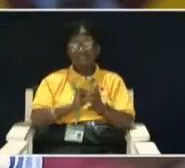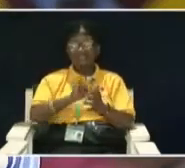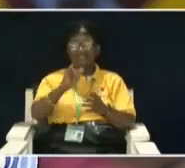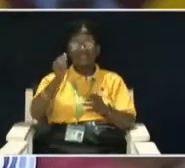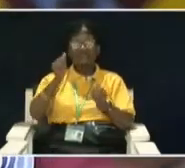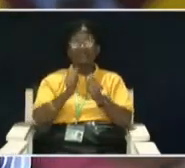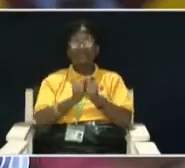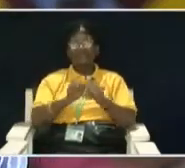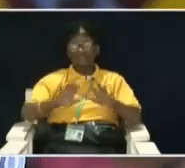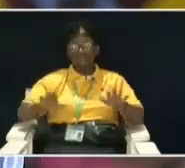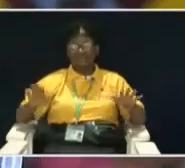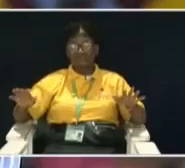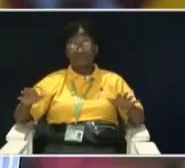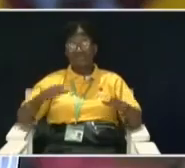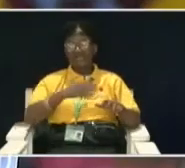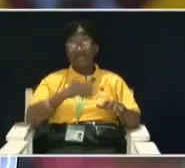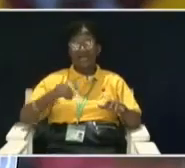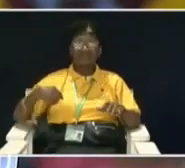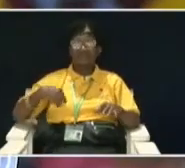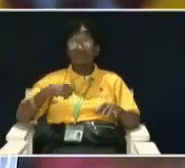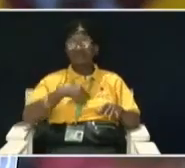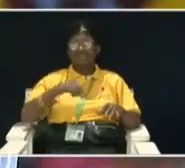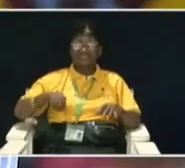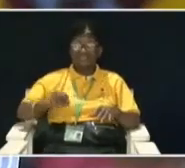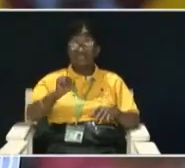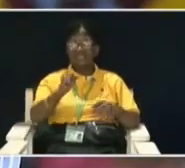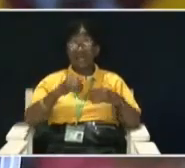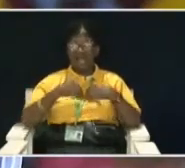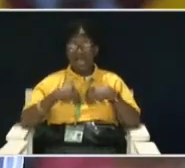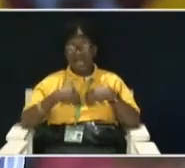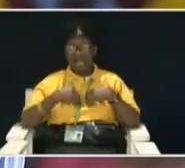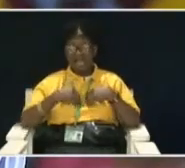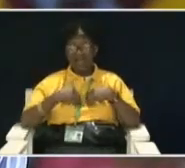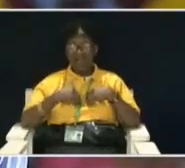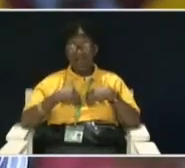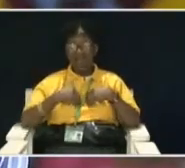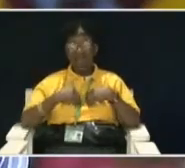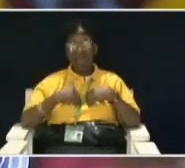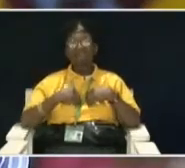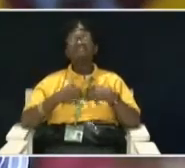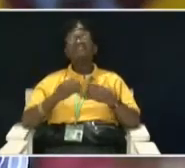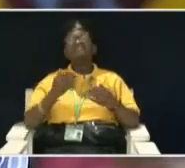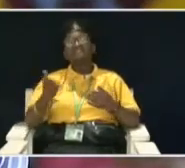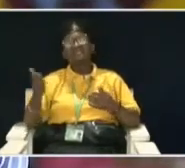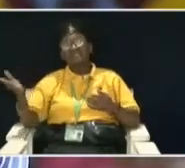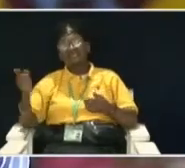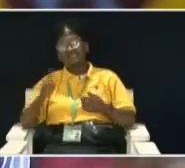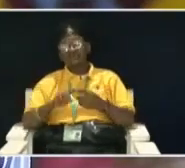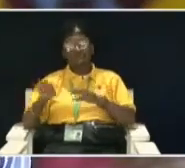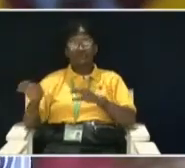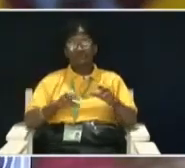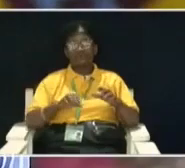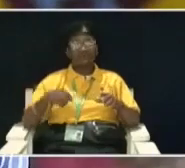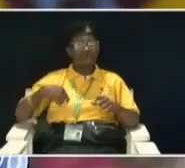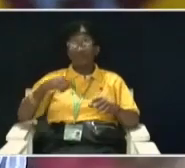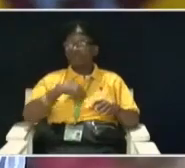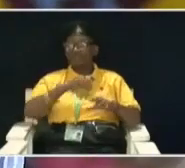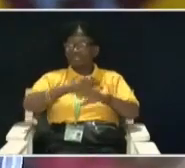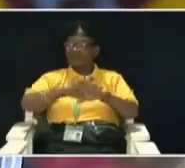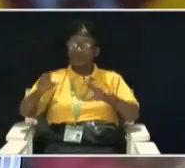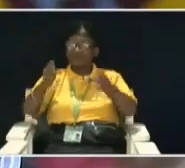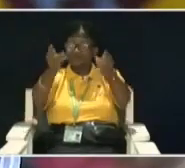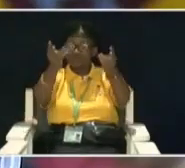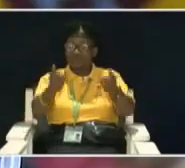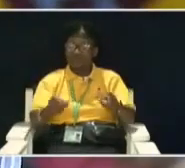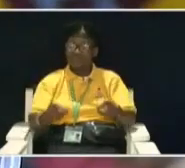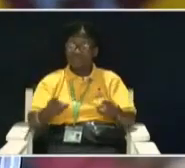quite a bit to do before we close. We don't want all of them to be asleep before we get